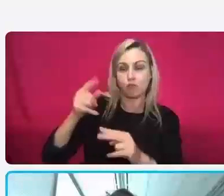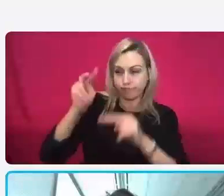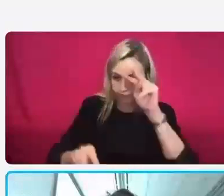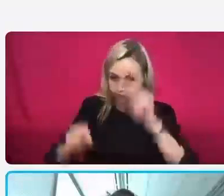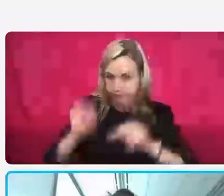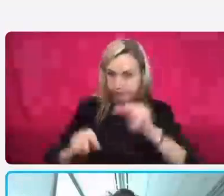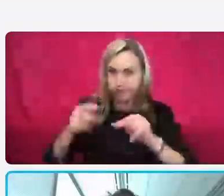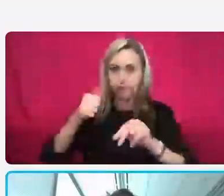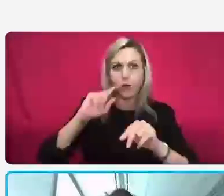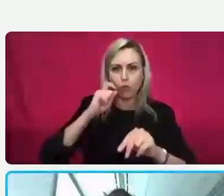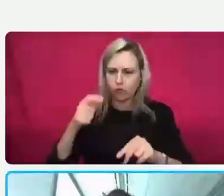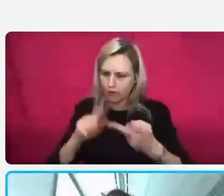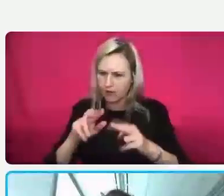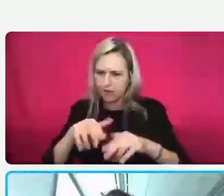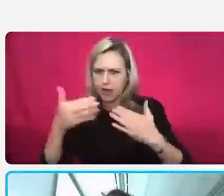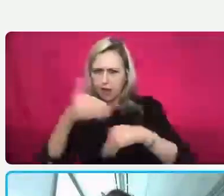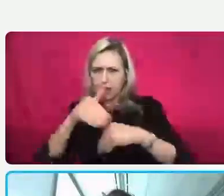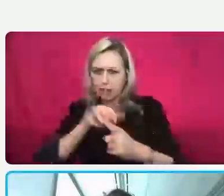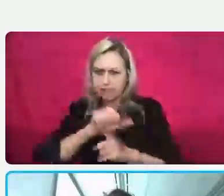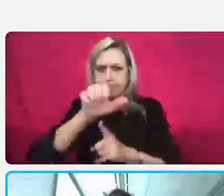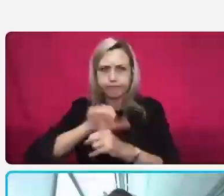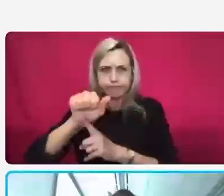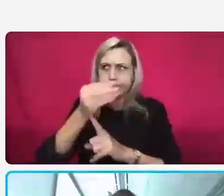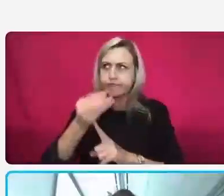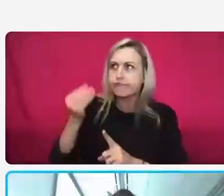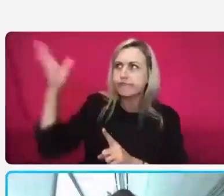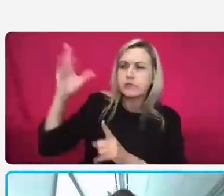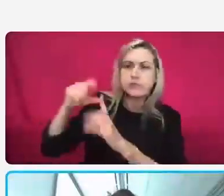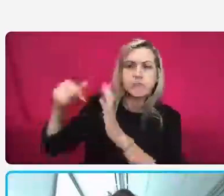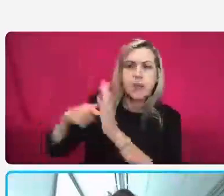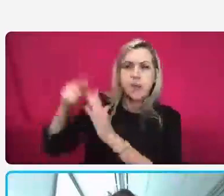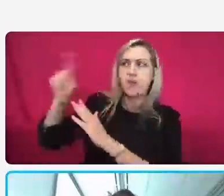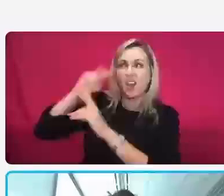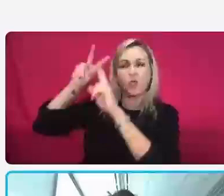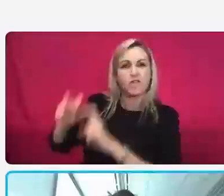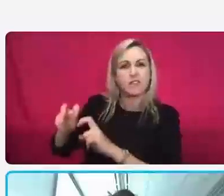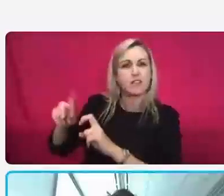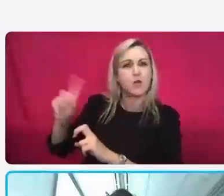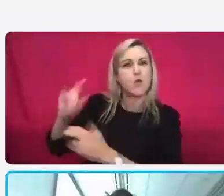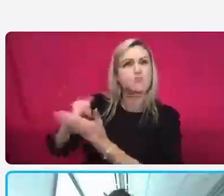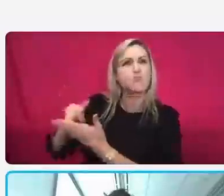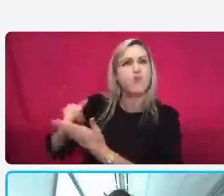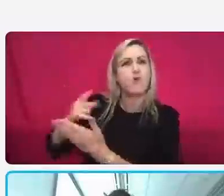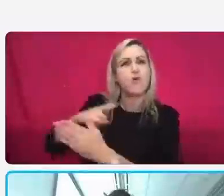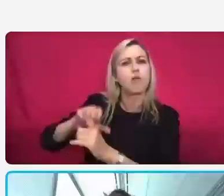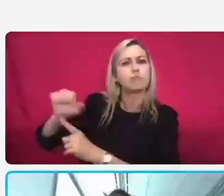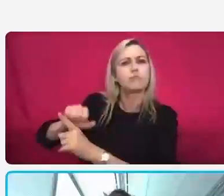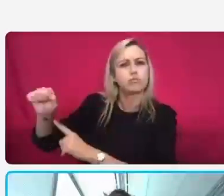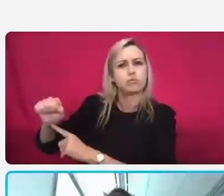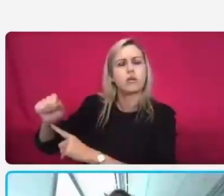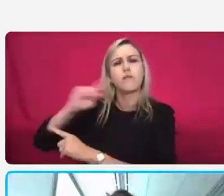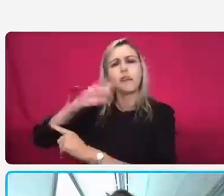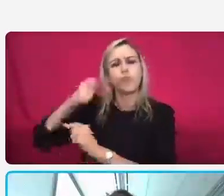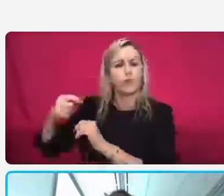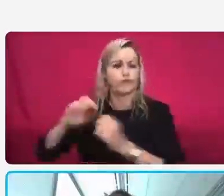highlighting anomalies. The department investigates the anomalies and takes action as required. Highlighted anomalies are a